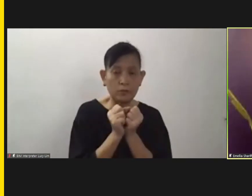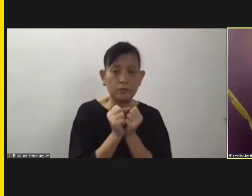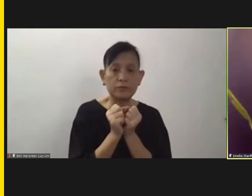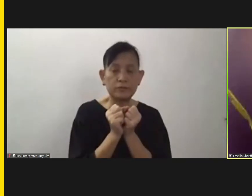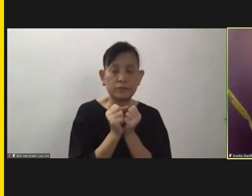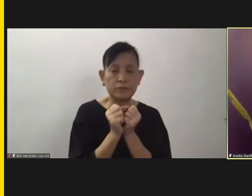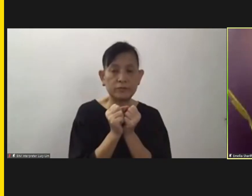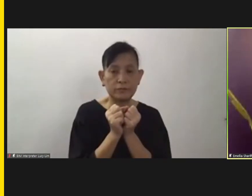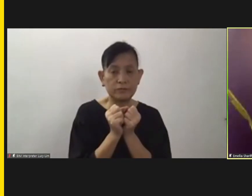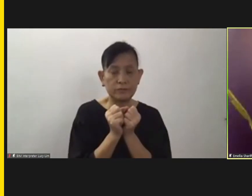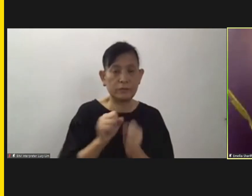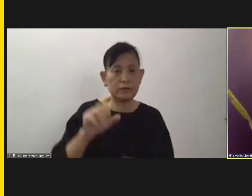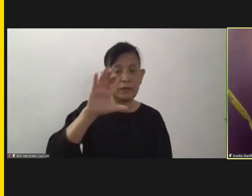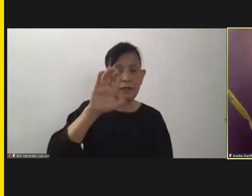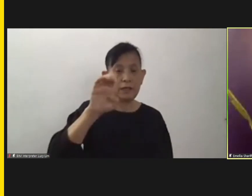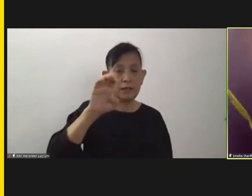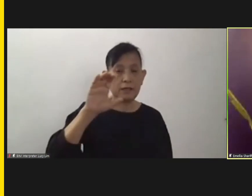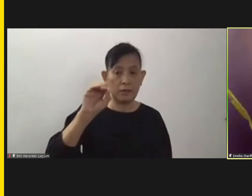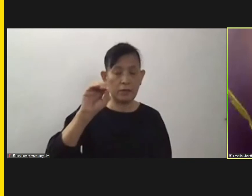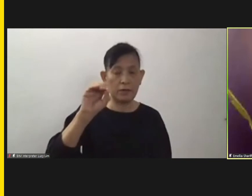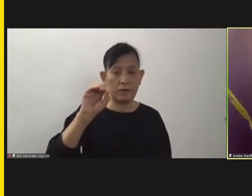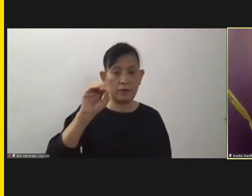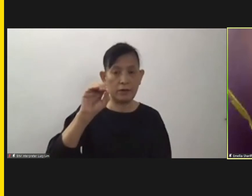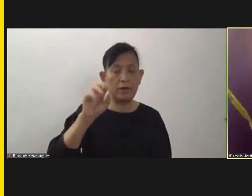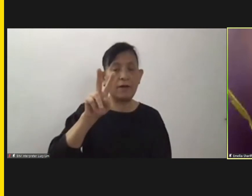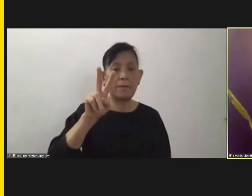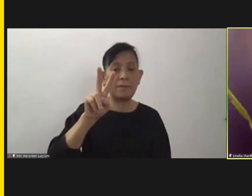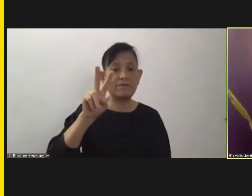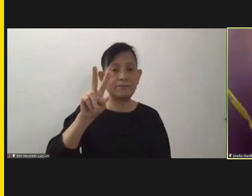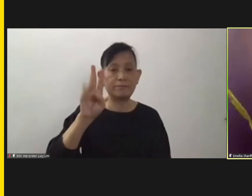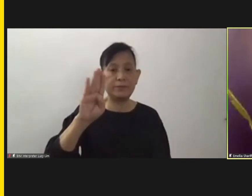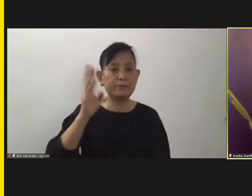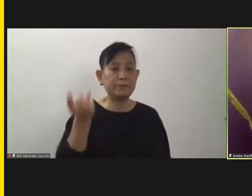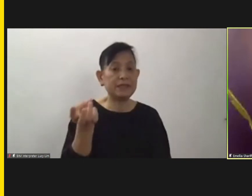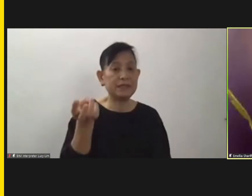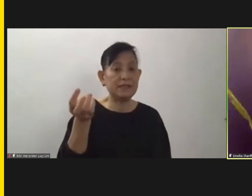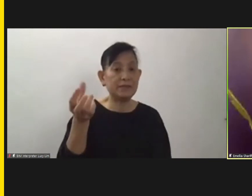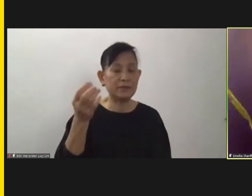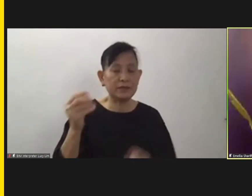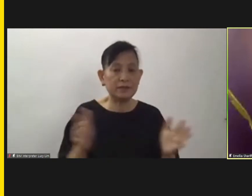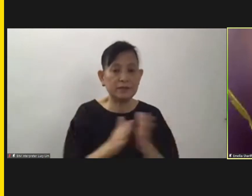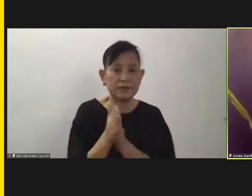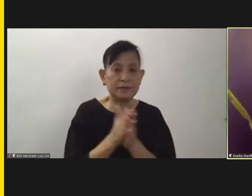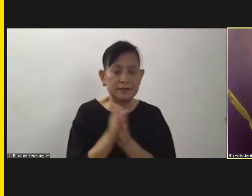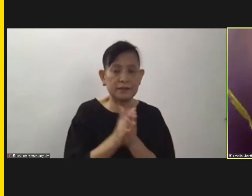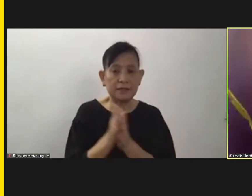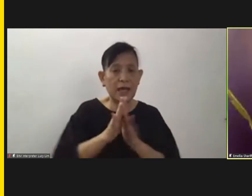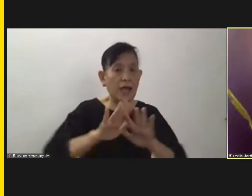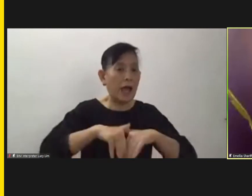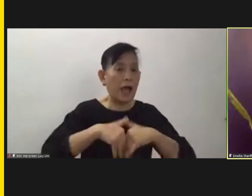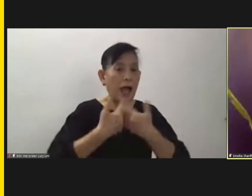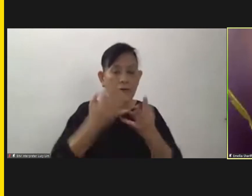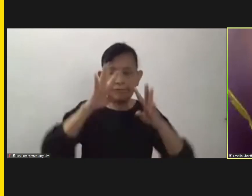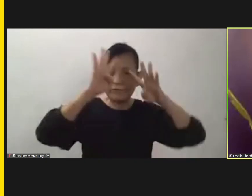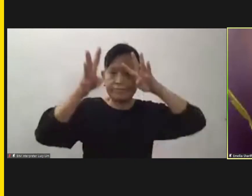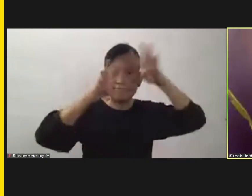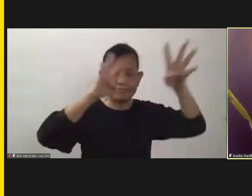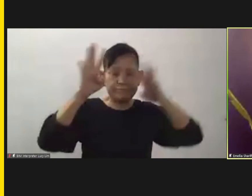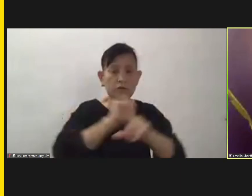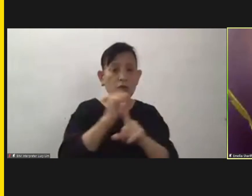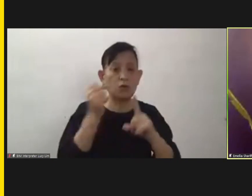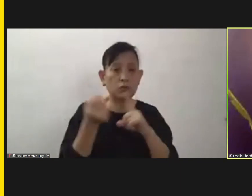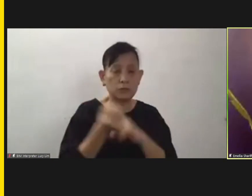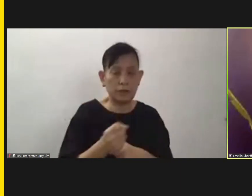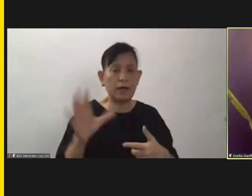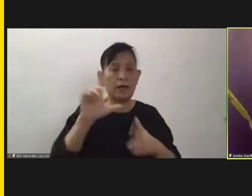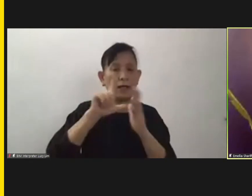Singh, the group CEO of Mereka and BGBG Initiative, on addressing injustices through social innovation. And later today at